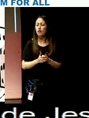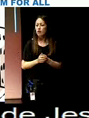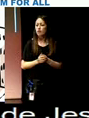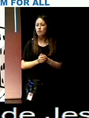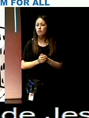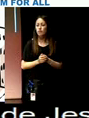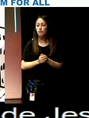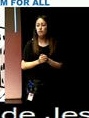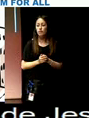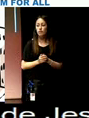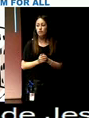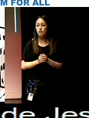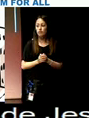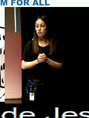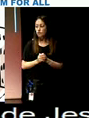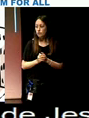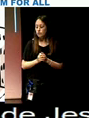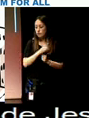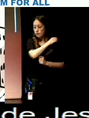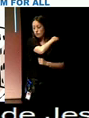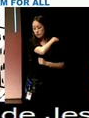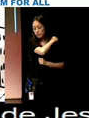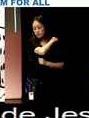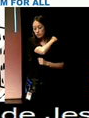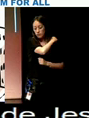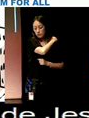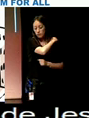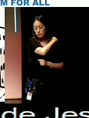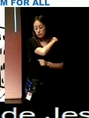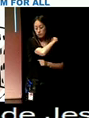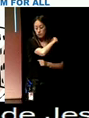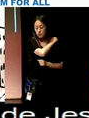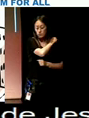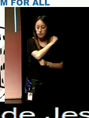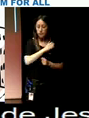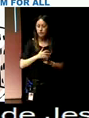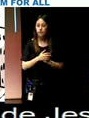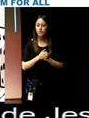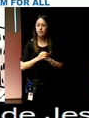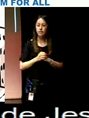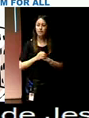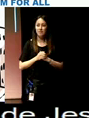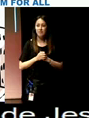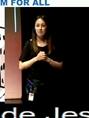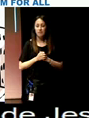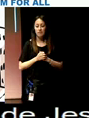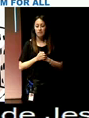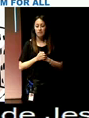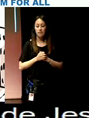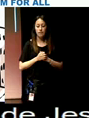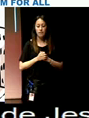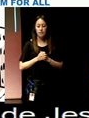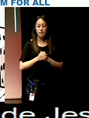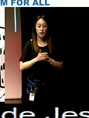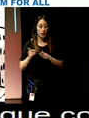saying that was said by a Benedictine monk who lived in Tabha, in a